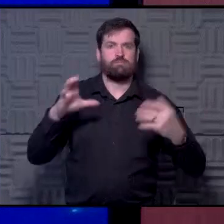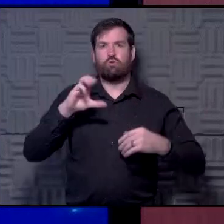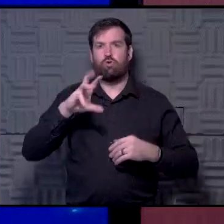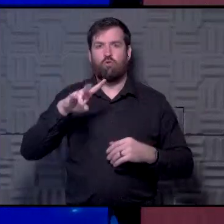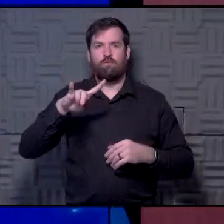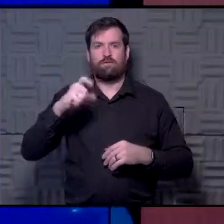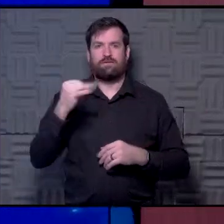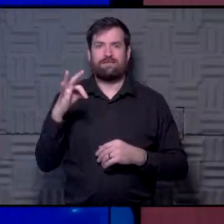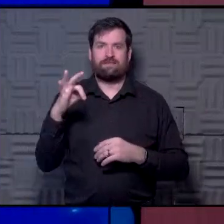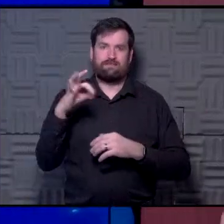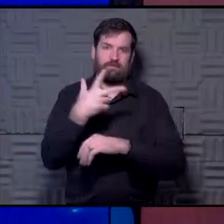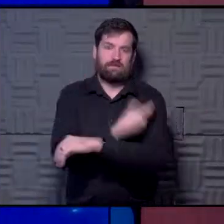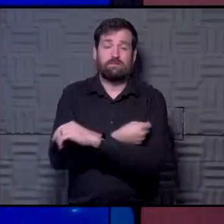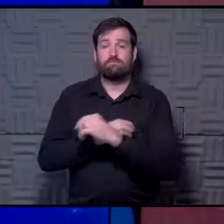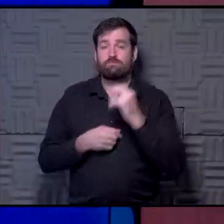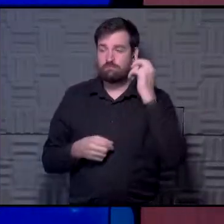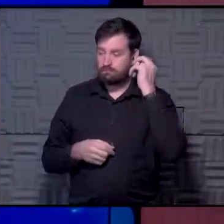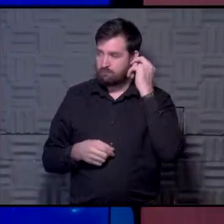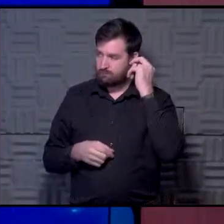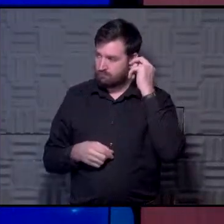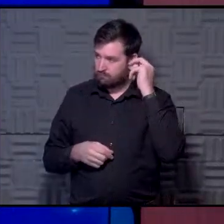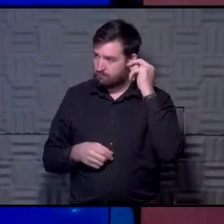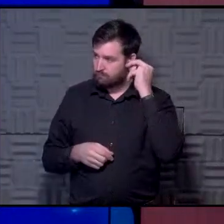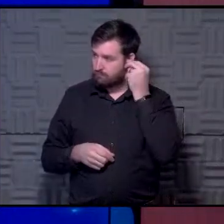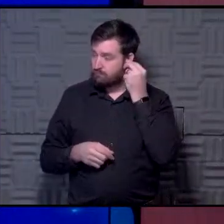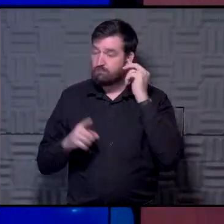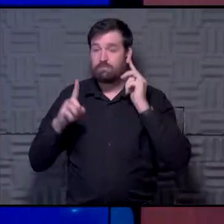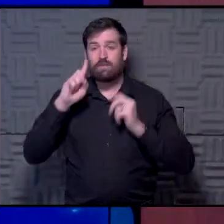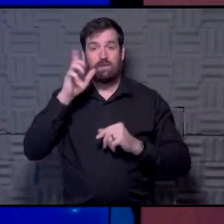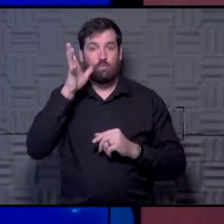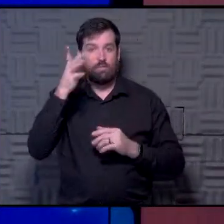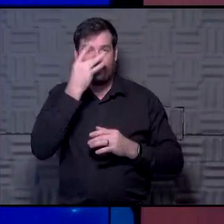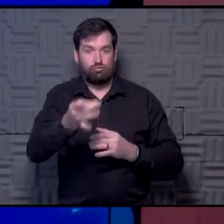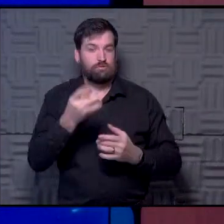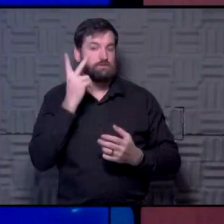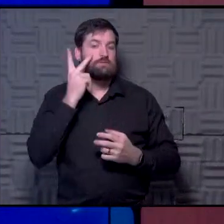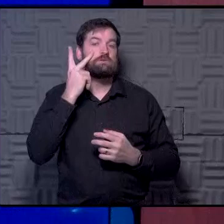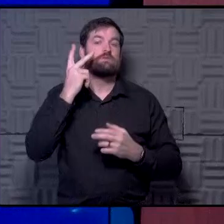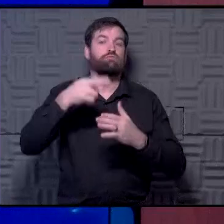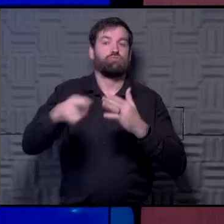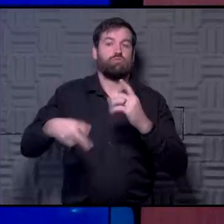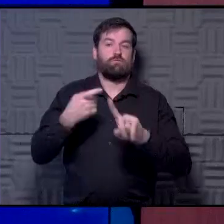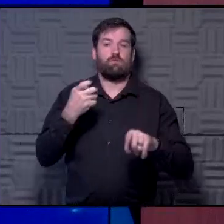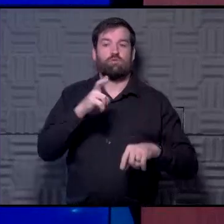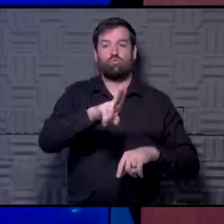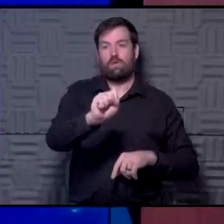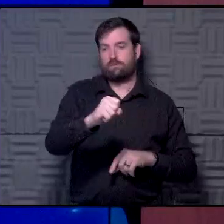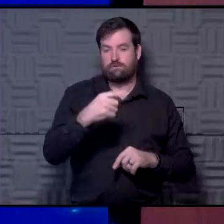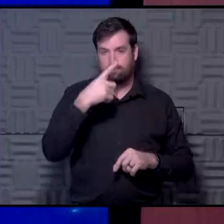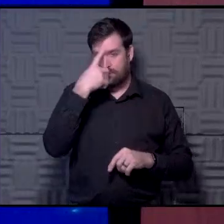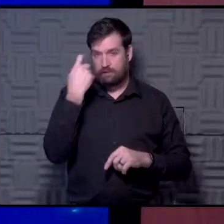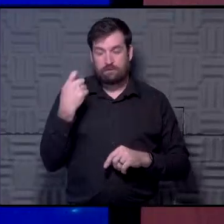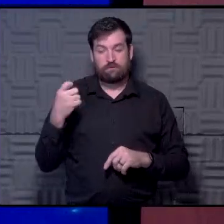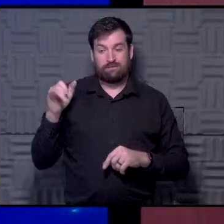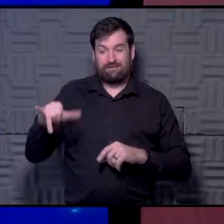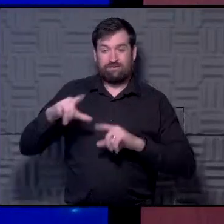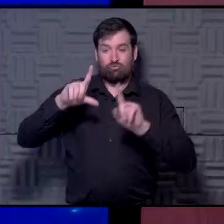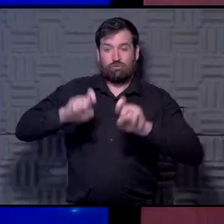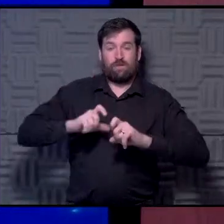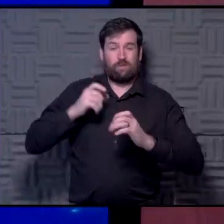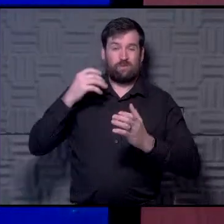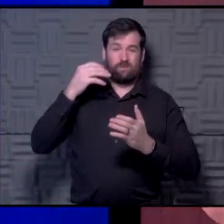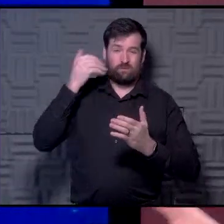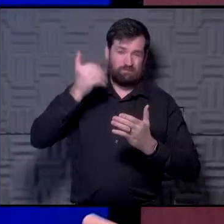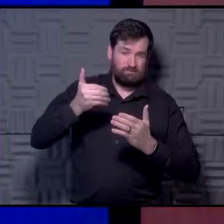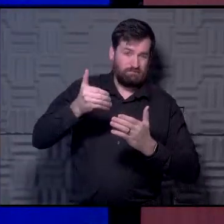vaccine. I do think we're going to be very interested, Hawk, though, to see what the results are from the U.S., because though that trial is nearing completion,